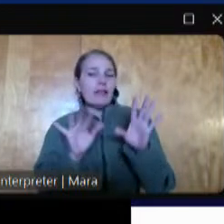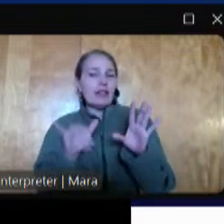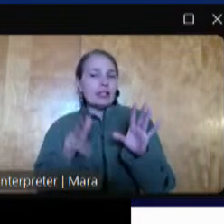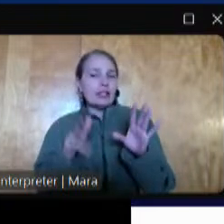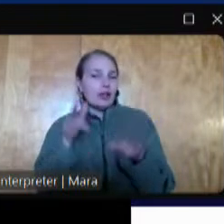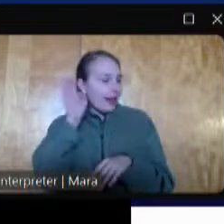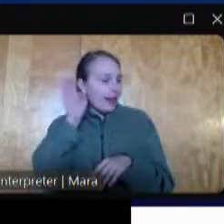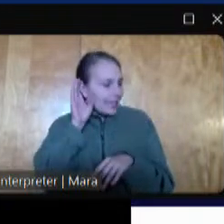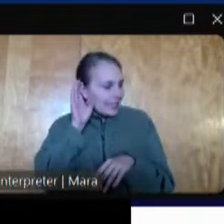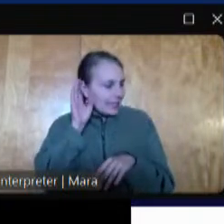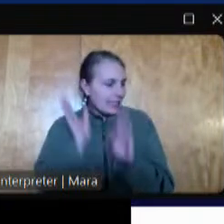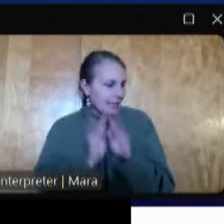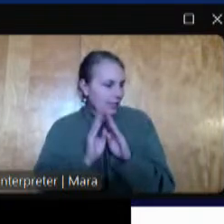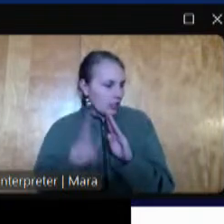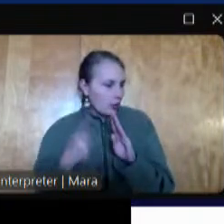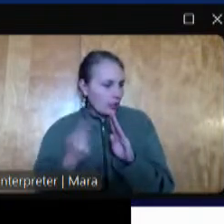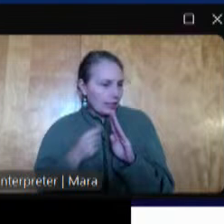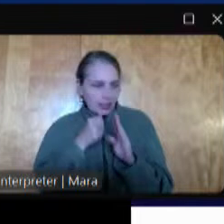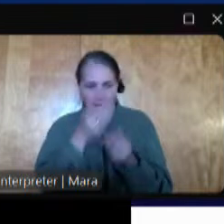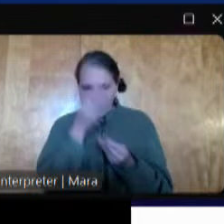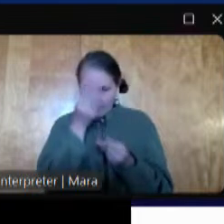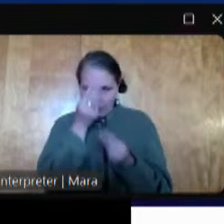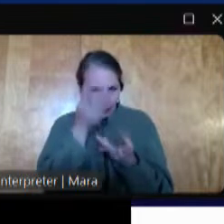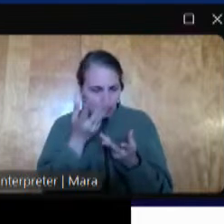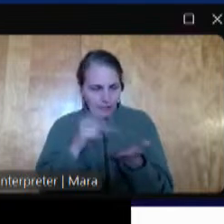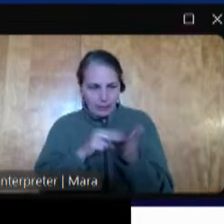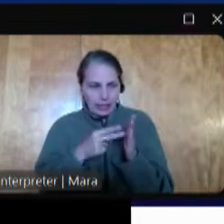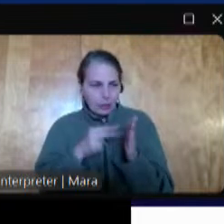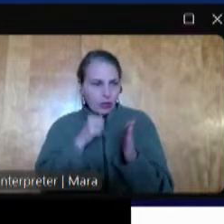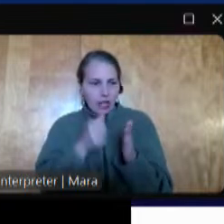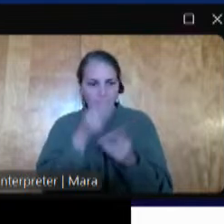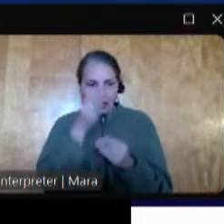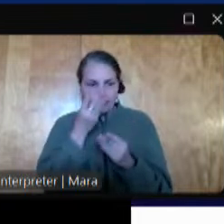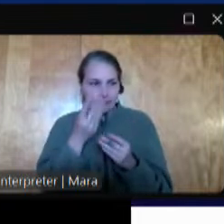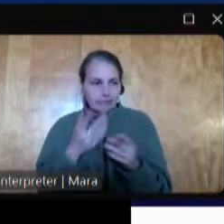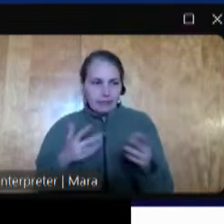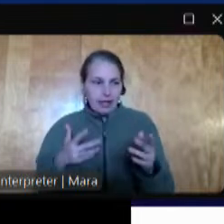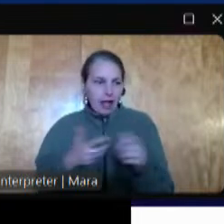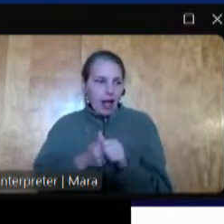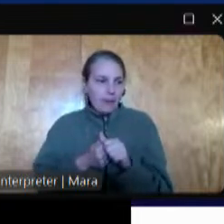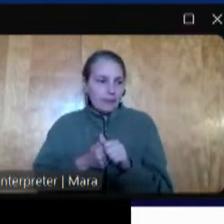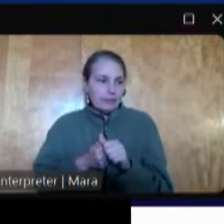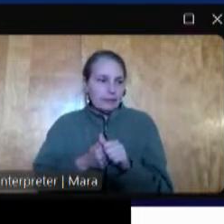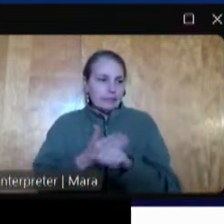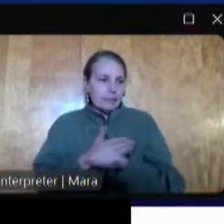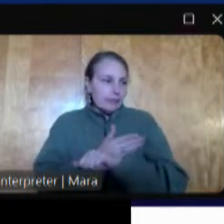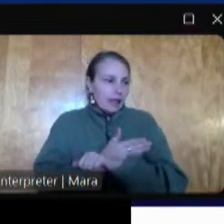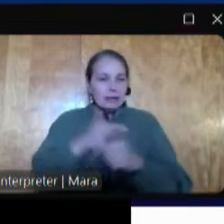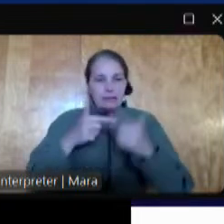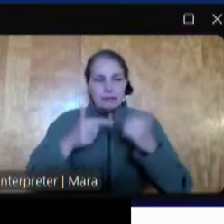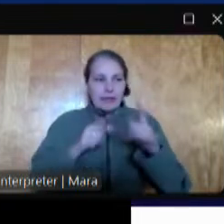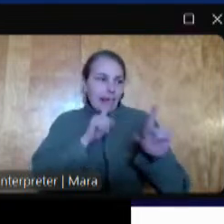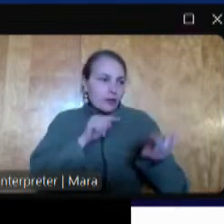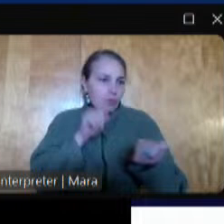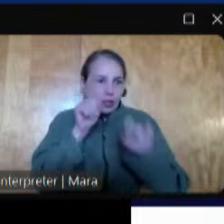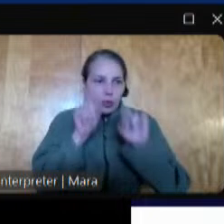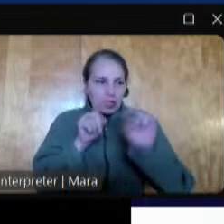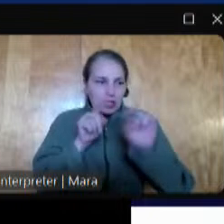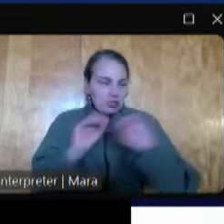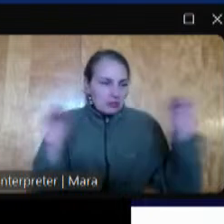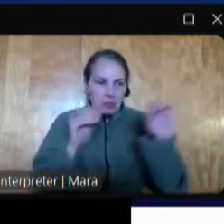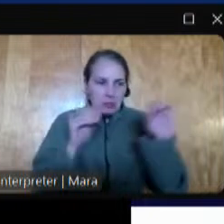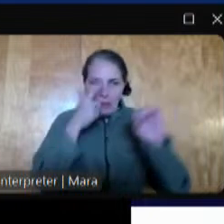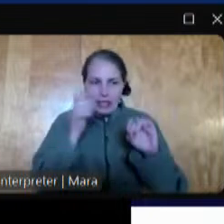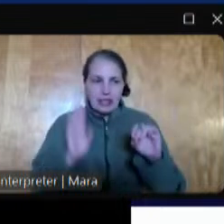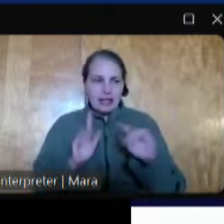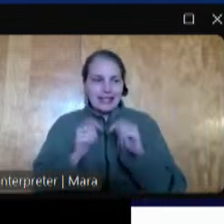sessions only. They're not information sessions. We can't provide updates or answer questions about incident response or recovery because our team was not involved in